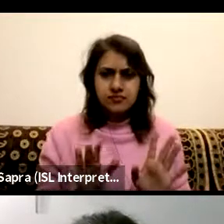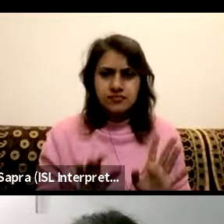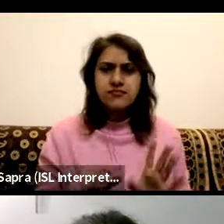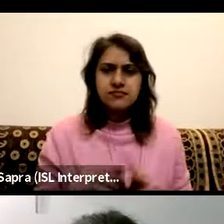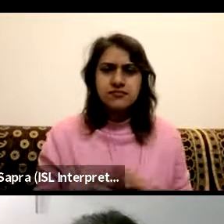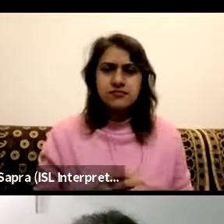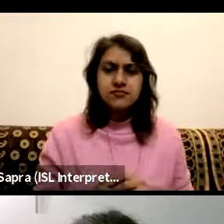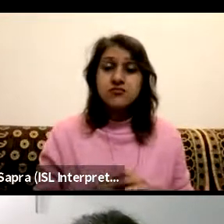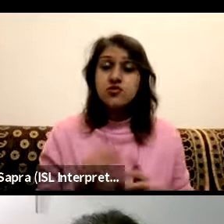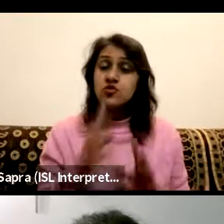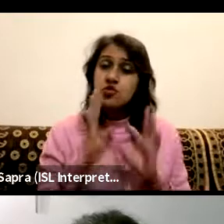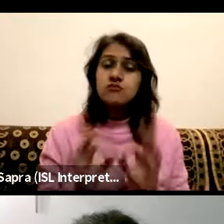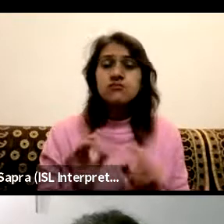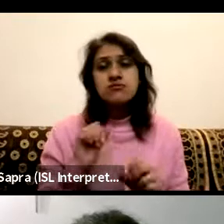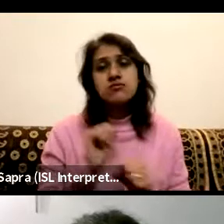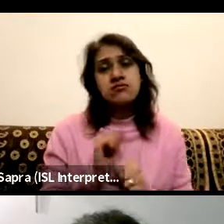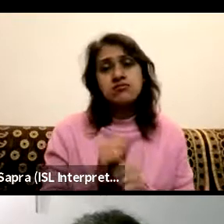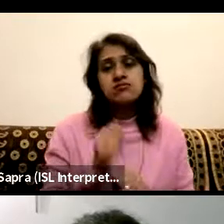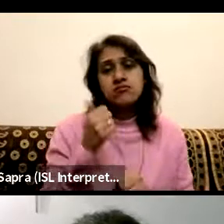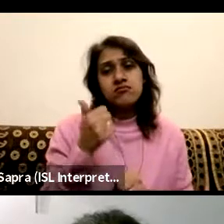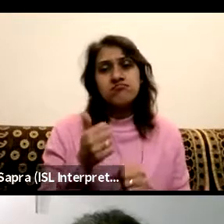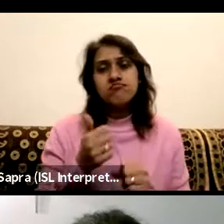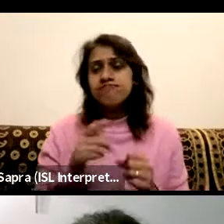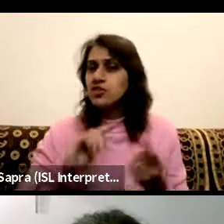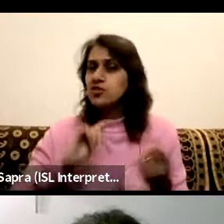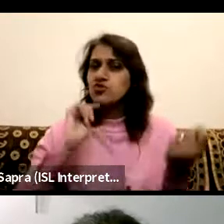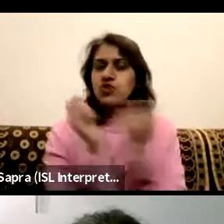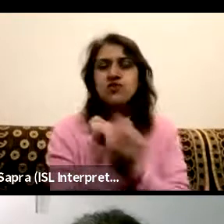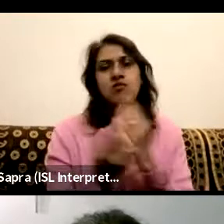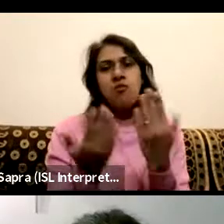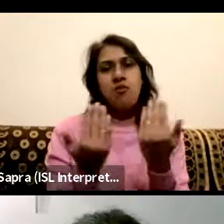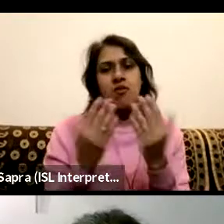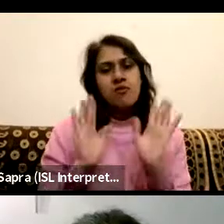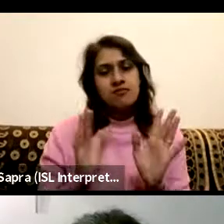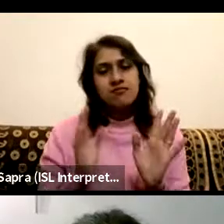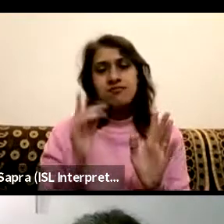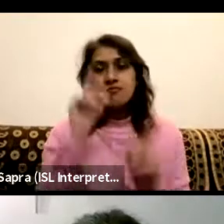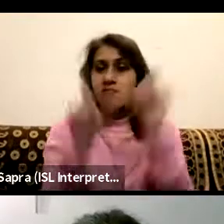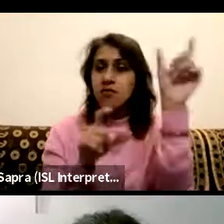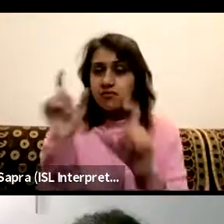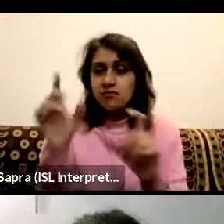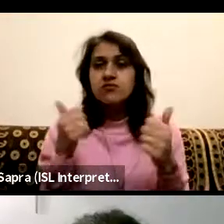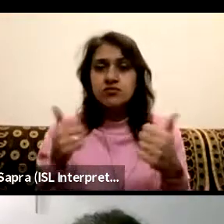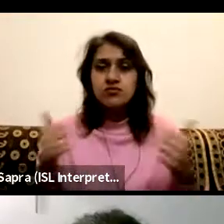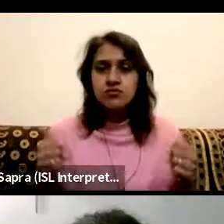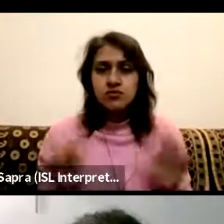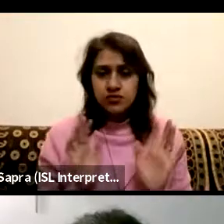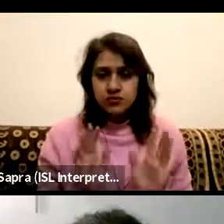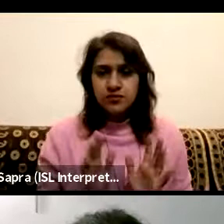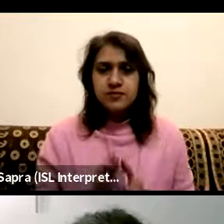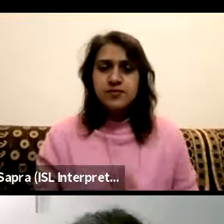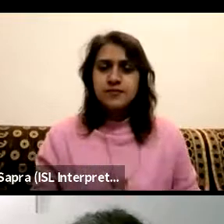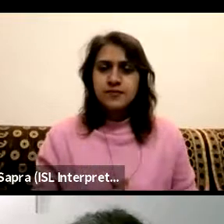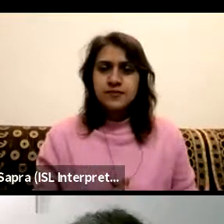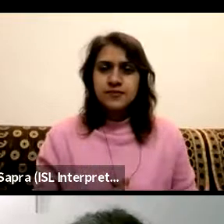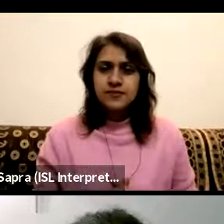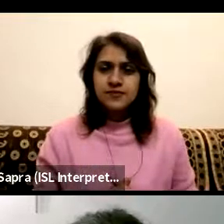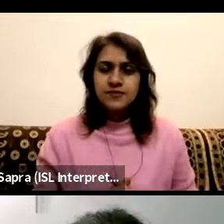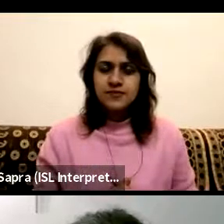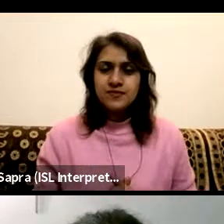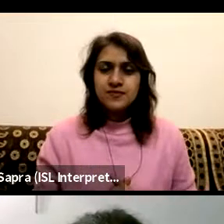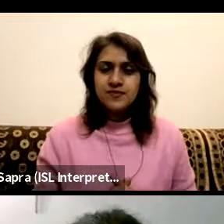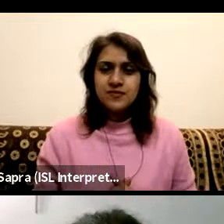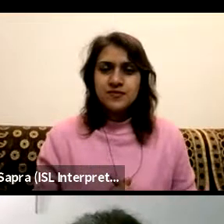are effective and create change. So I'll talk more about what I wish to say